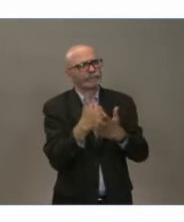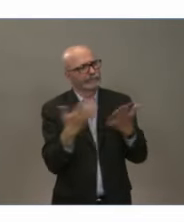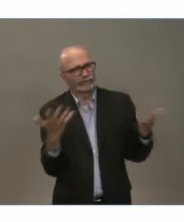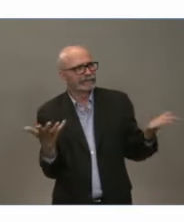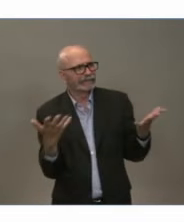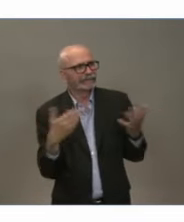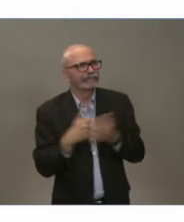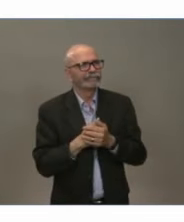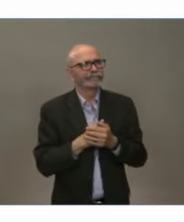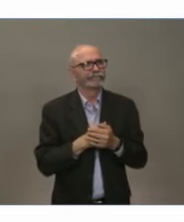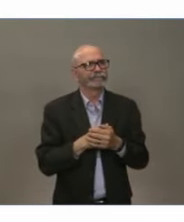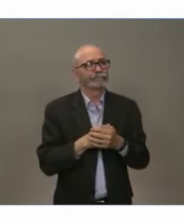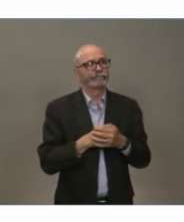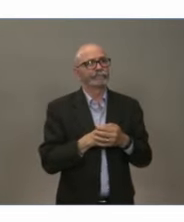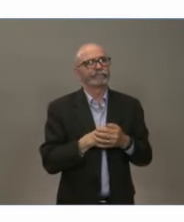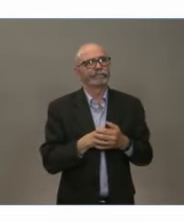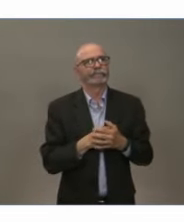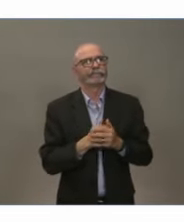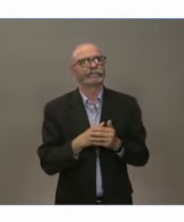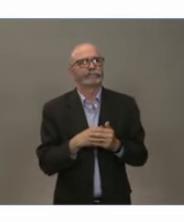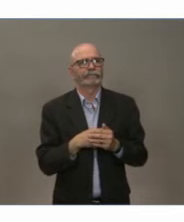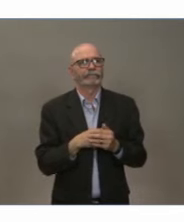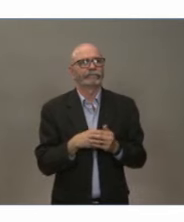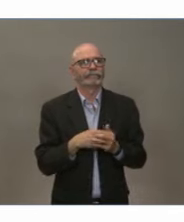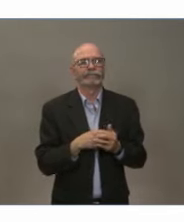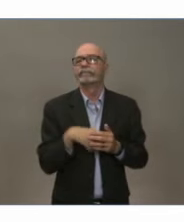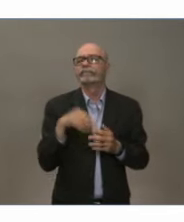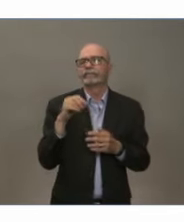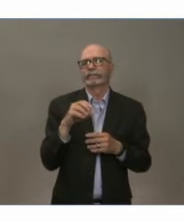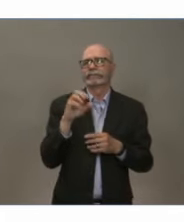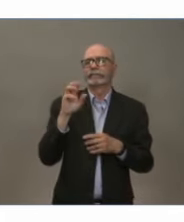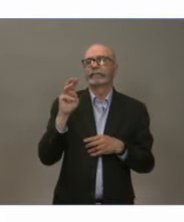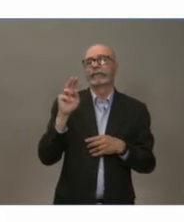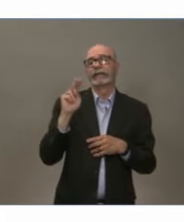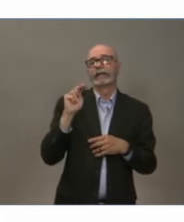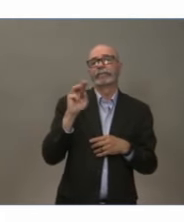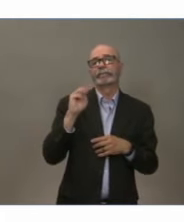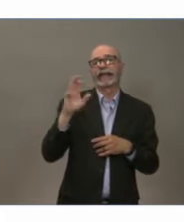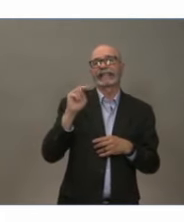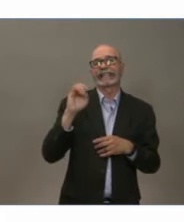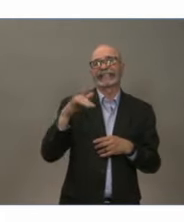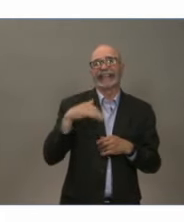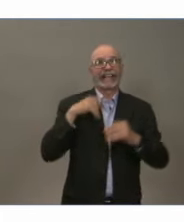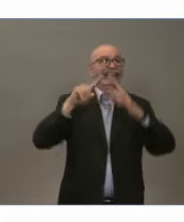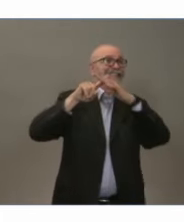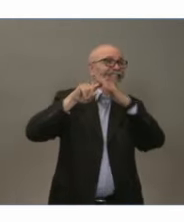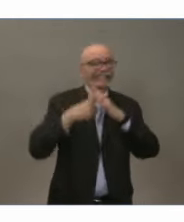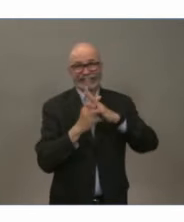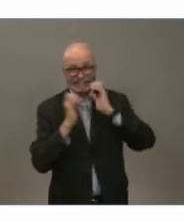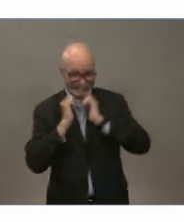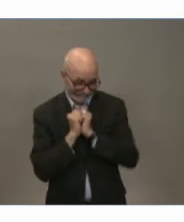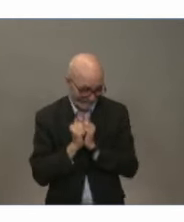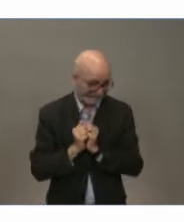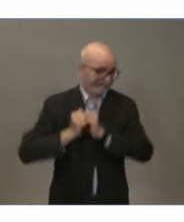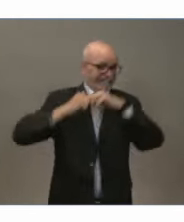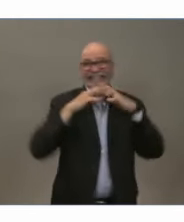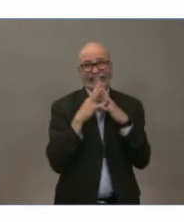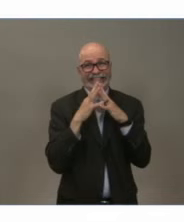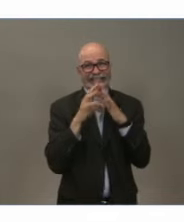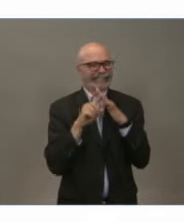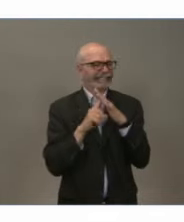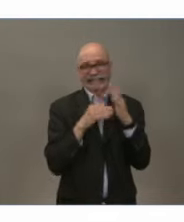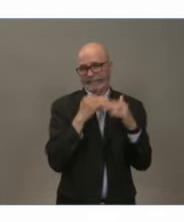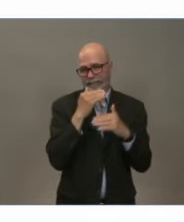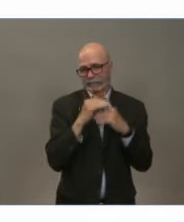earlier question. I identified the fact that when we started this process, there were some glitches. I know people who